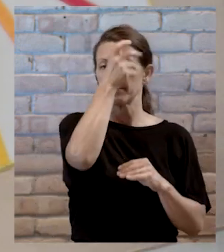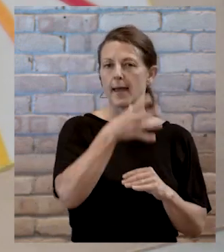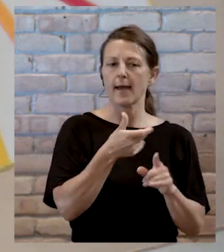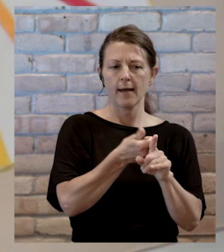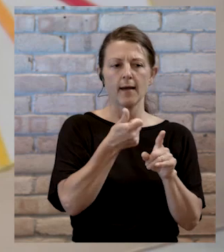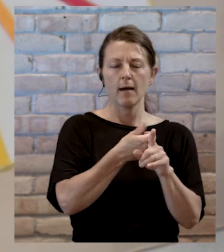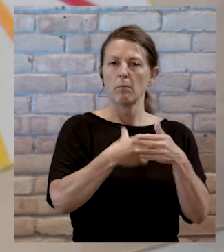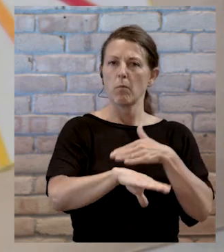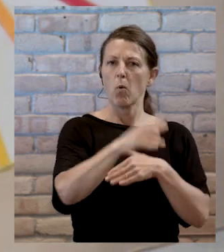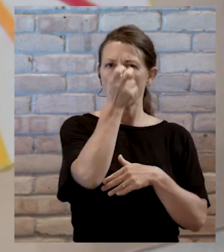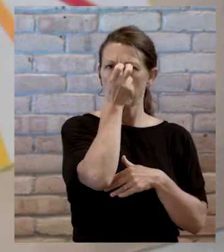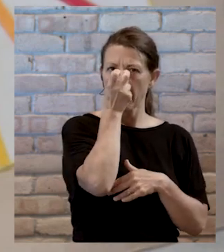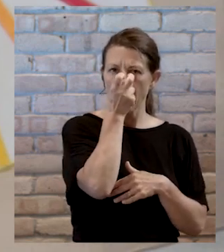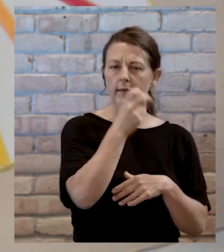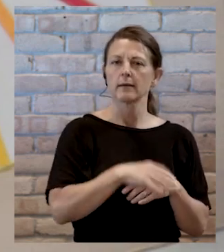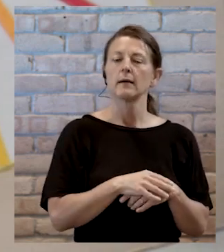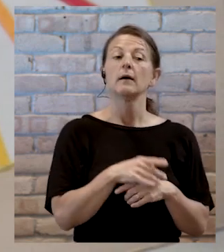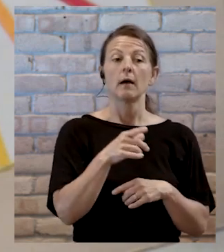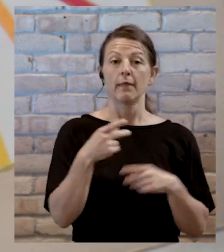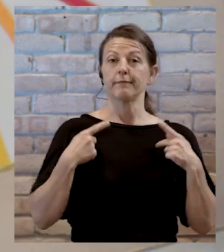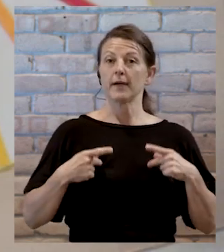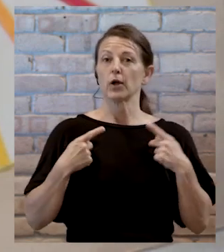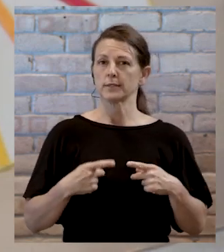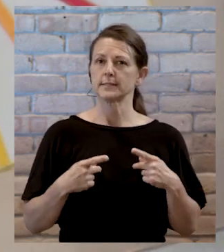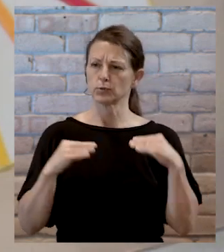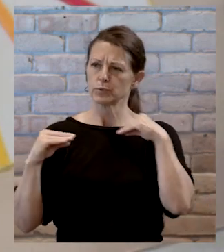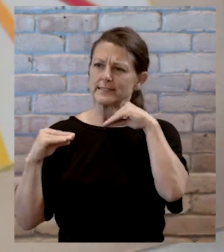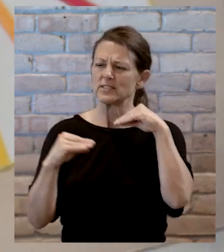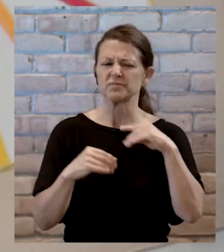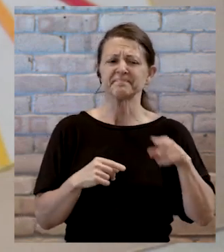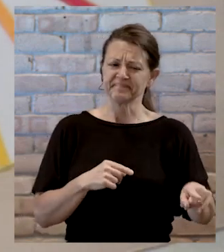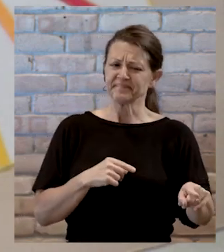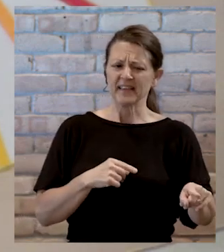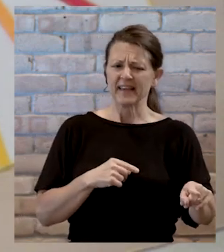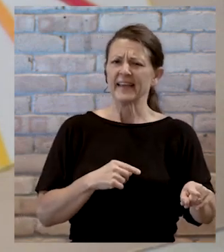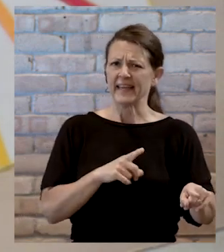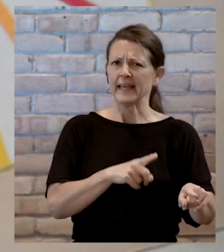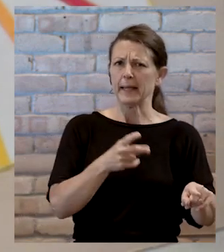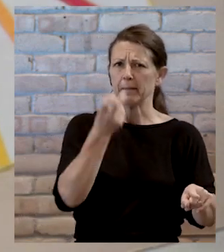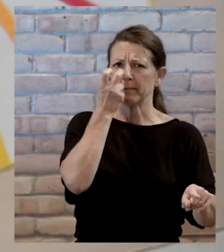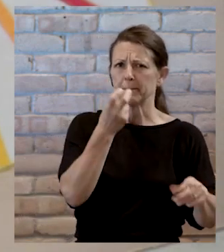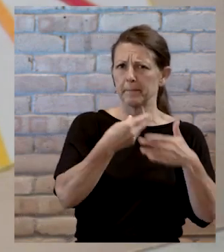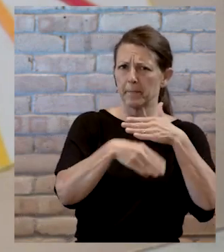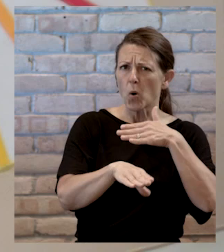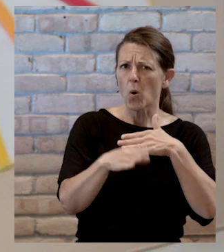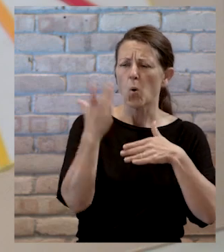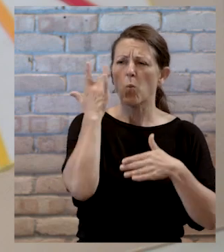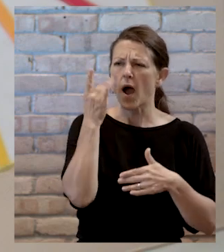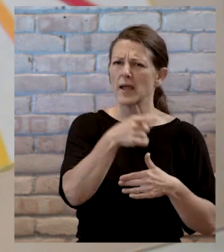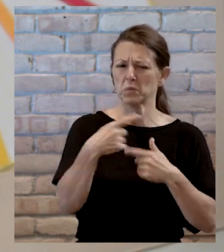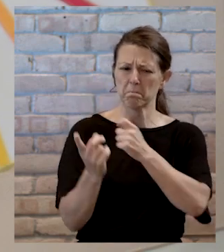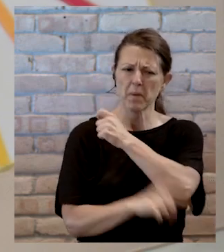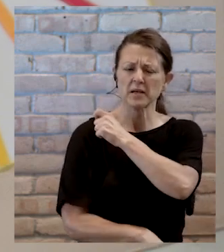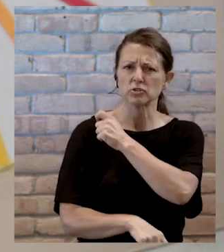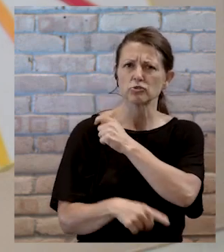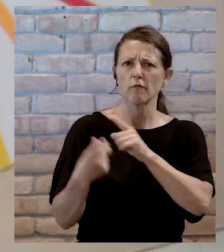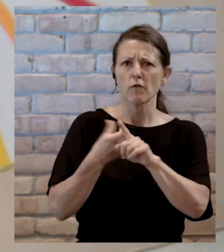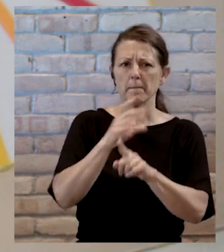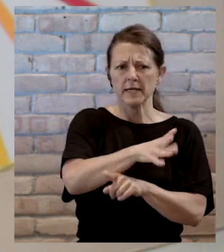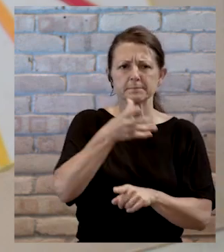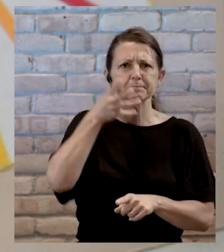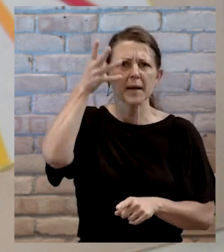Pharisees are teaching that this man was born blind as a punishment for the sins of his parents, or